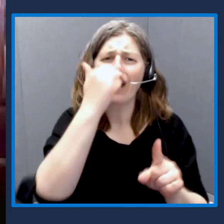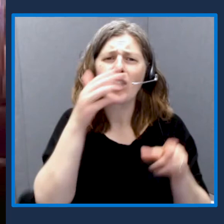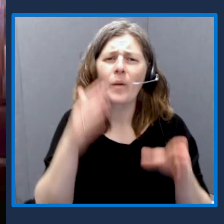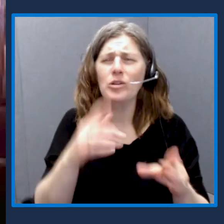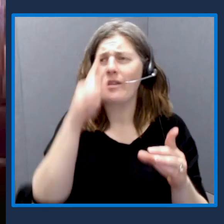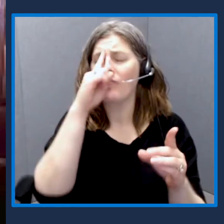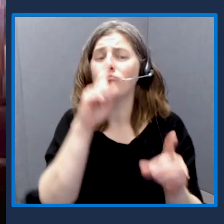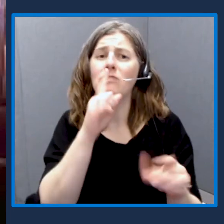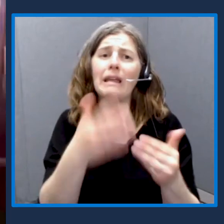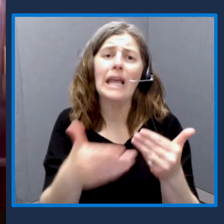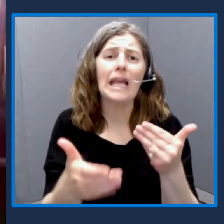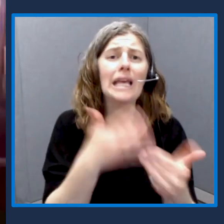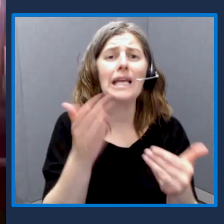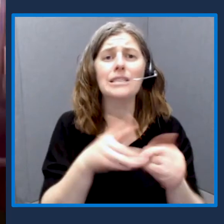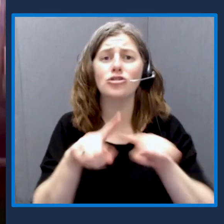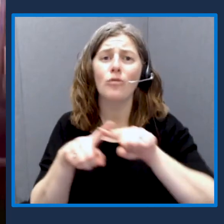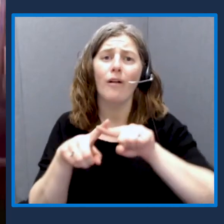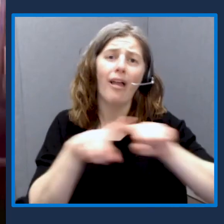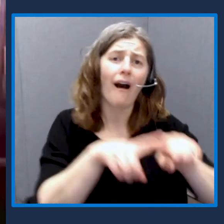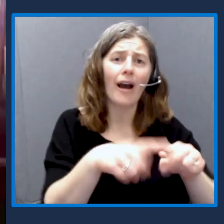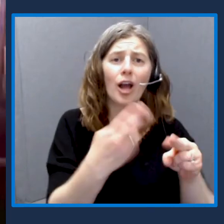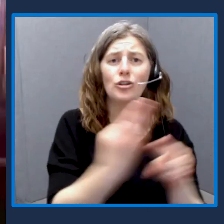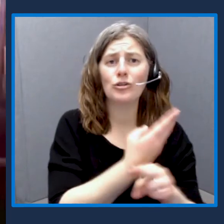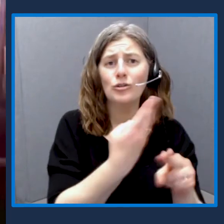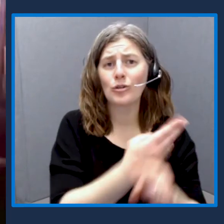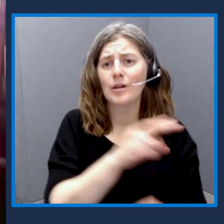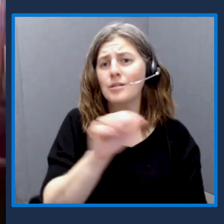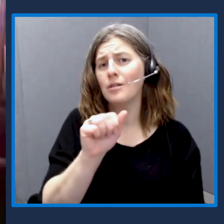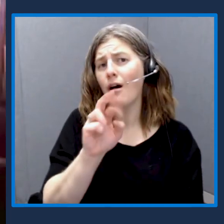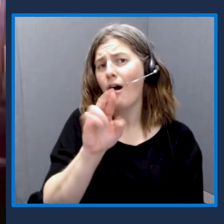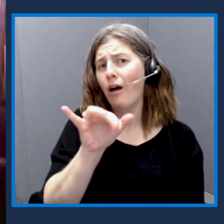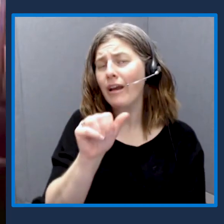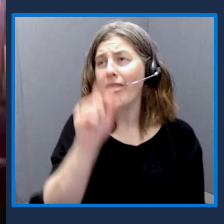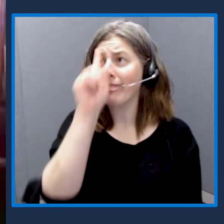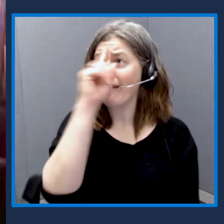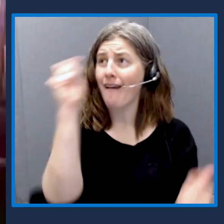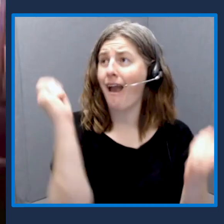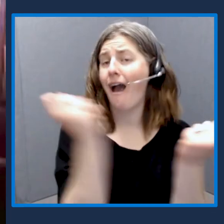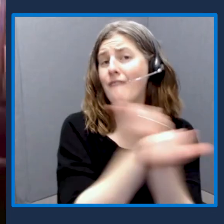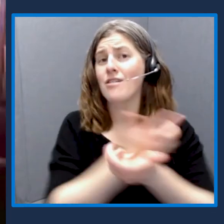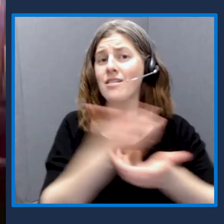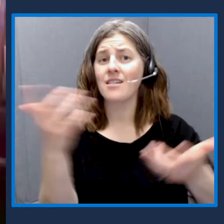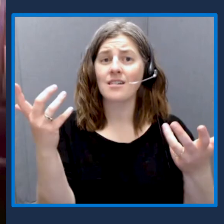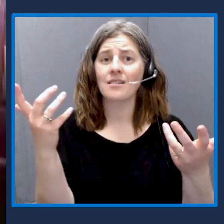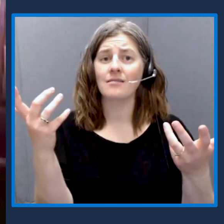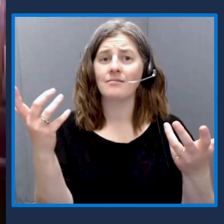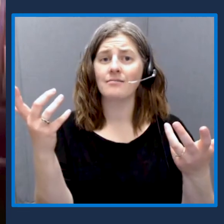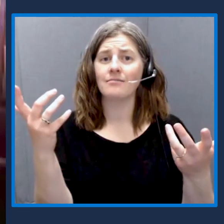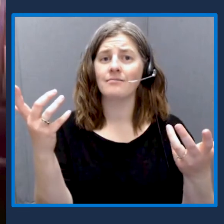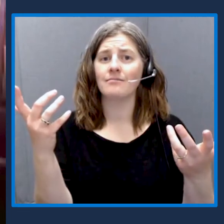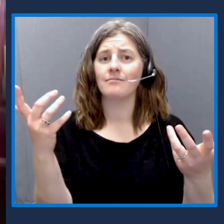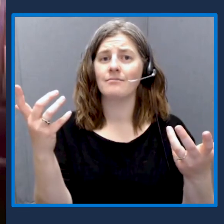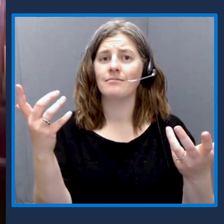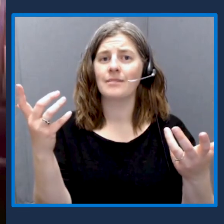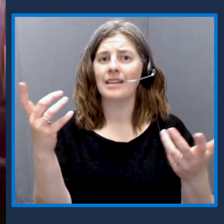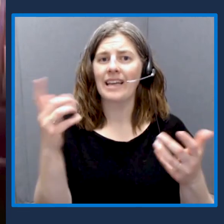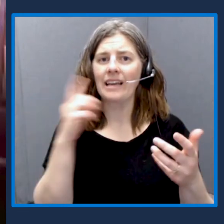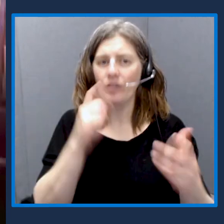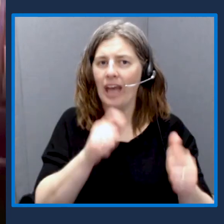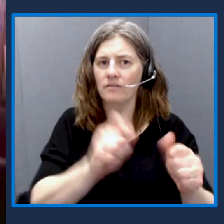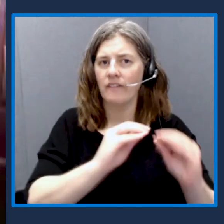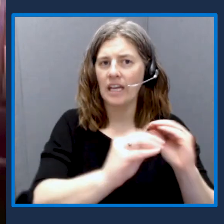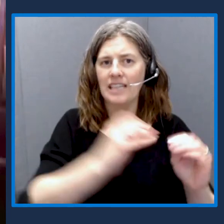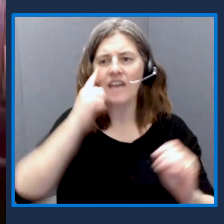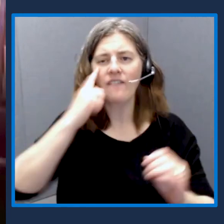so easy to think everything is a nail when you have a hammer, like